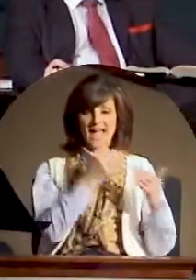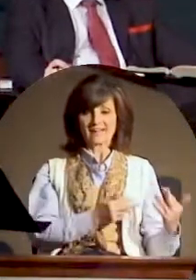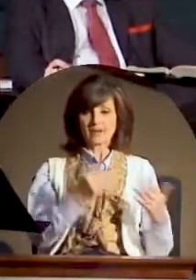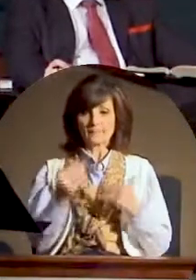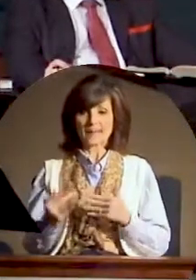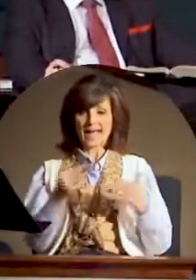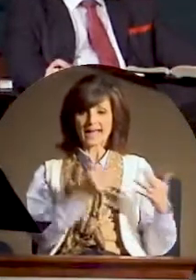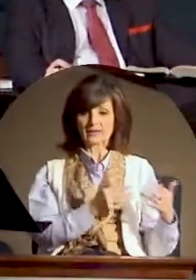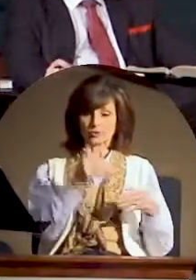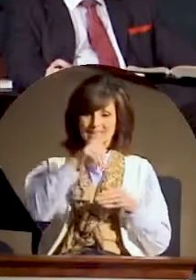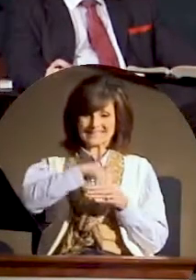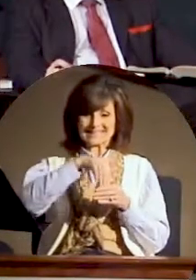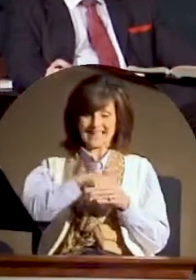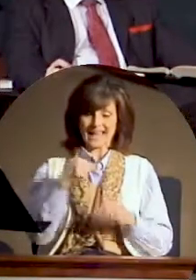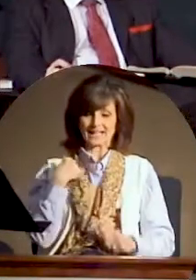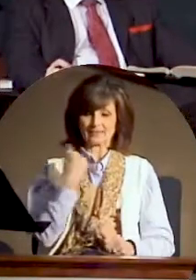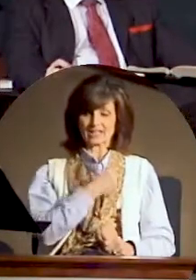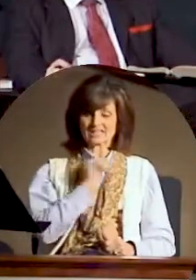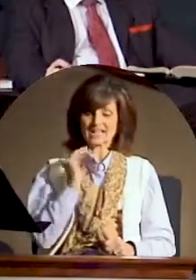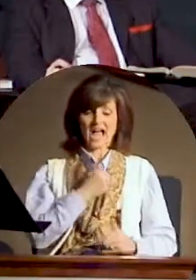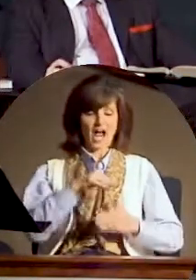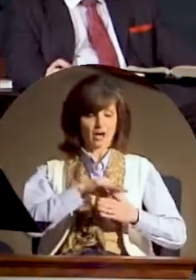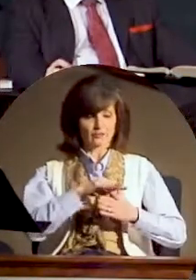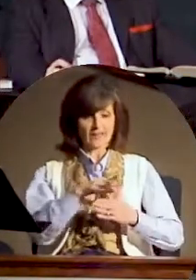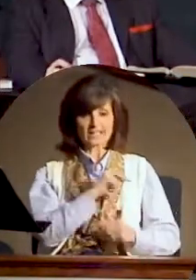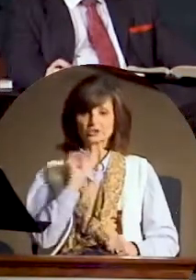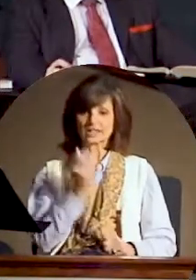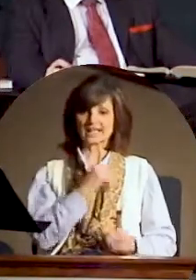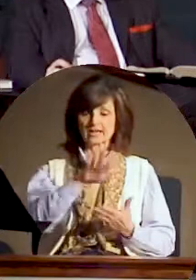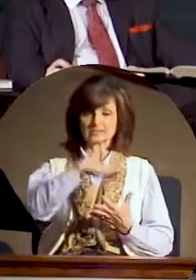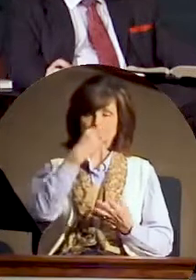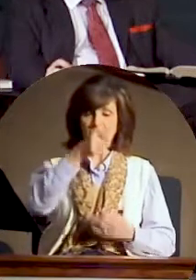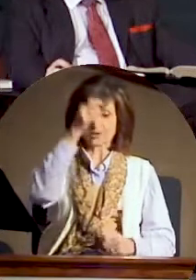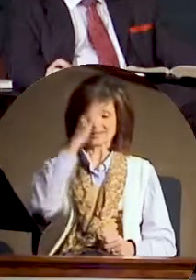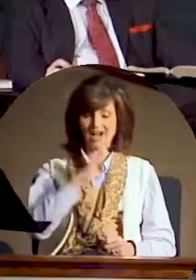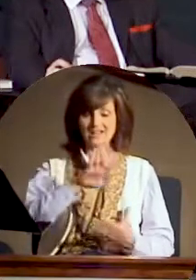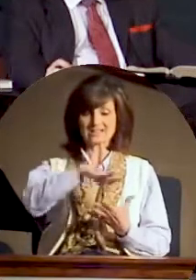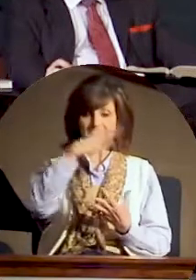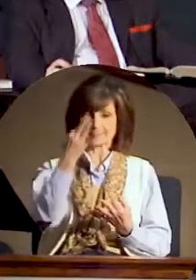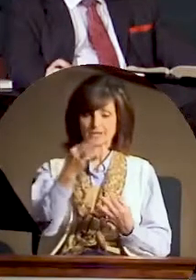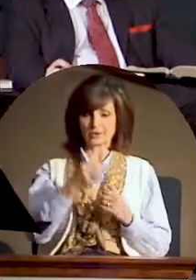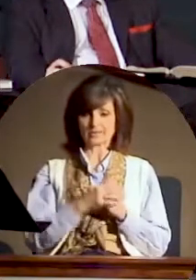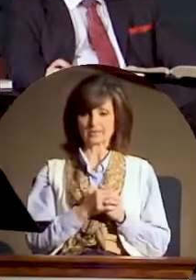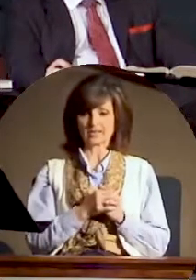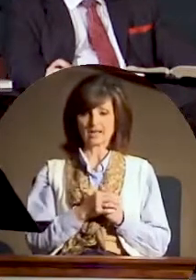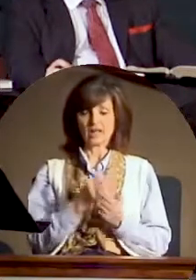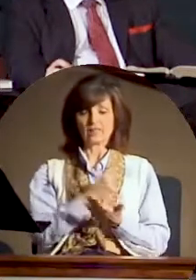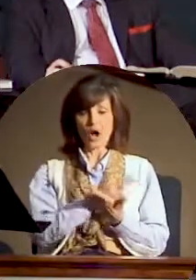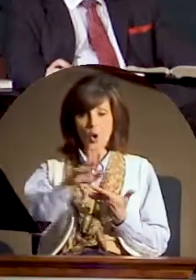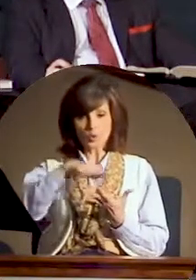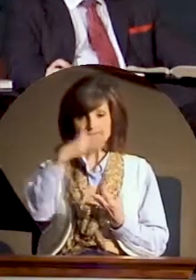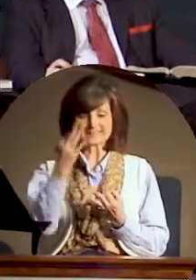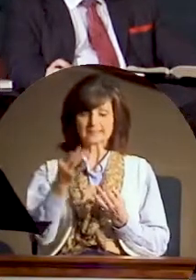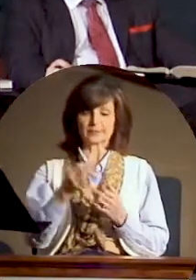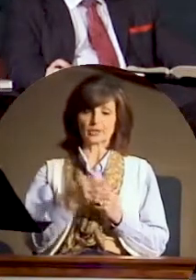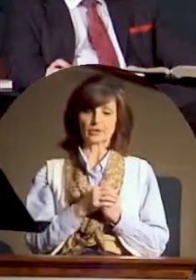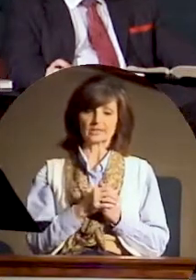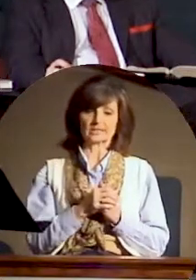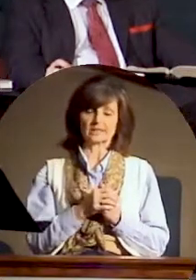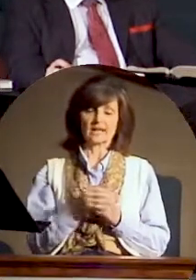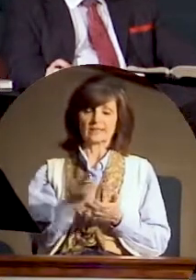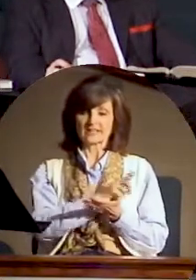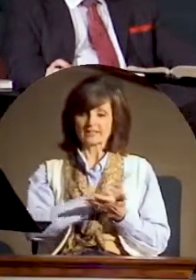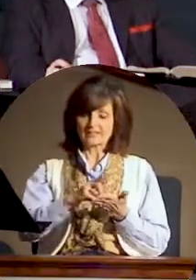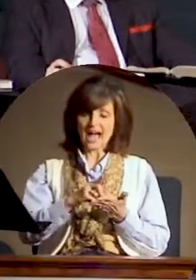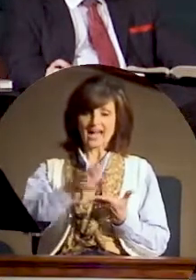inside of us. Our flesh and our spirit, God's spirit. the Holy Spirit, the